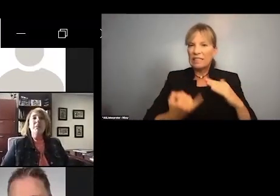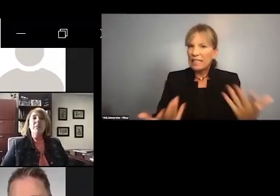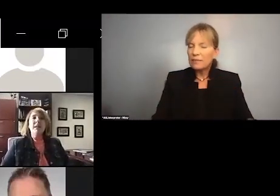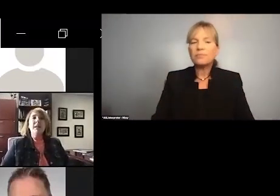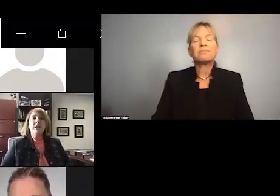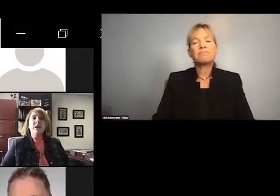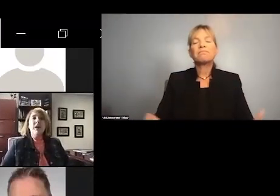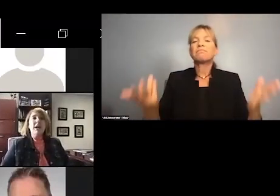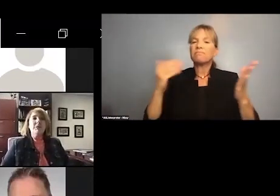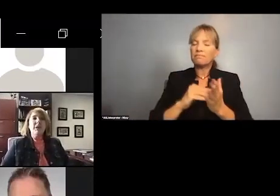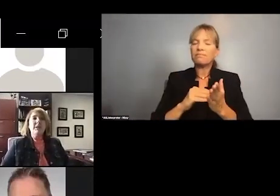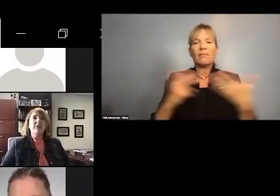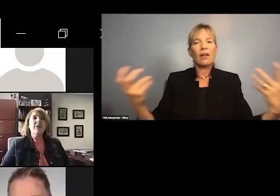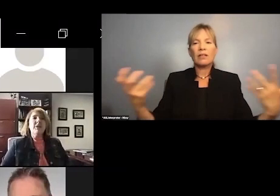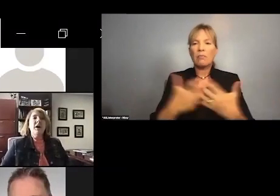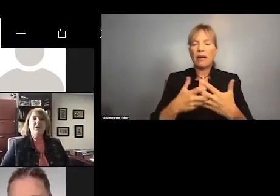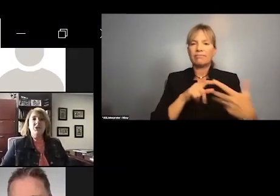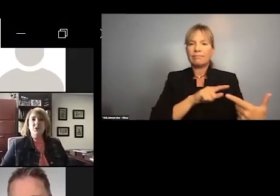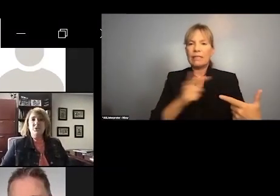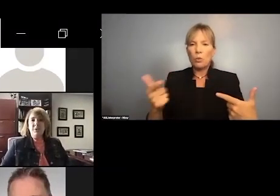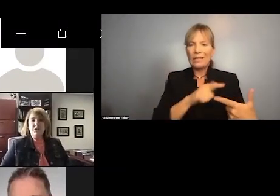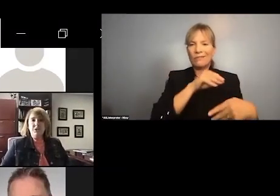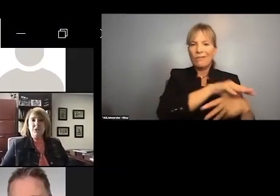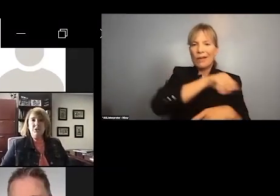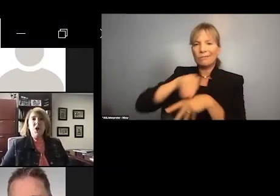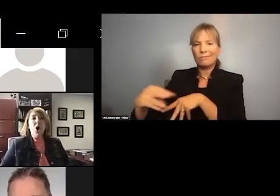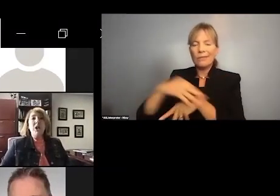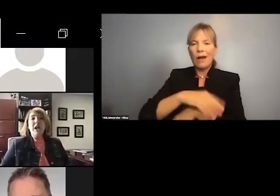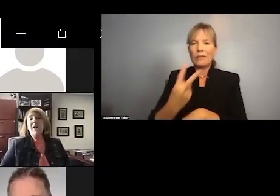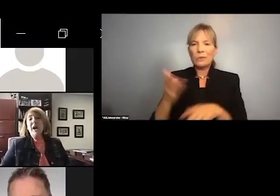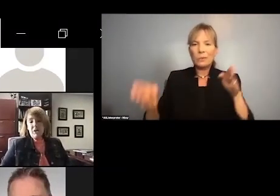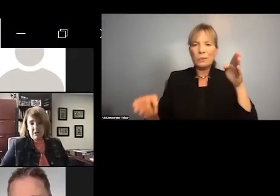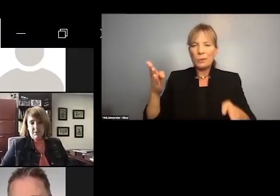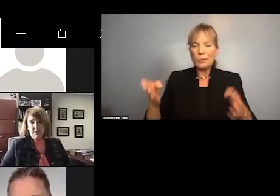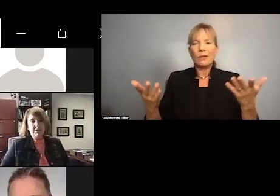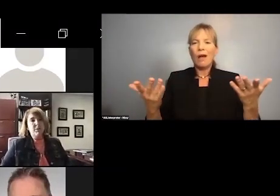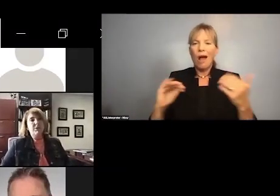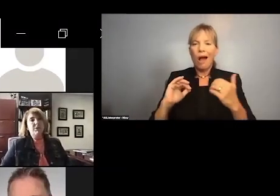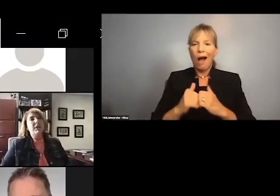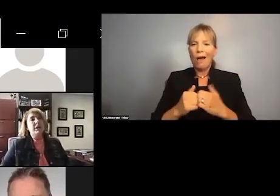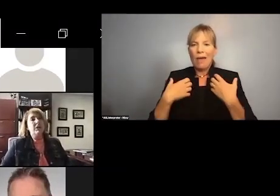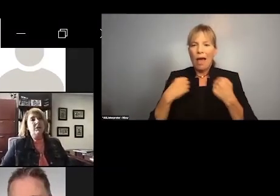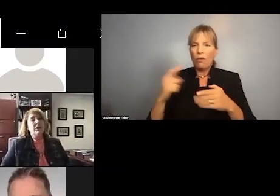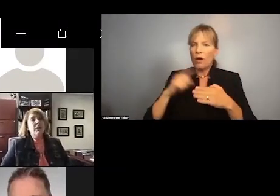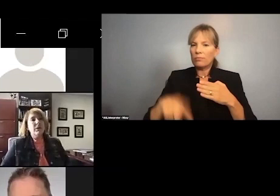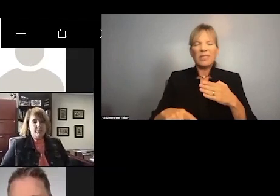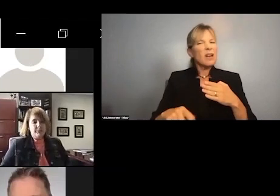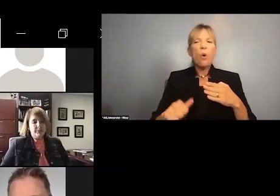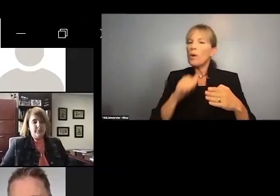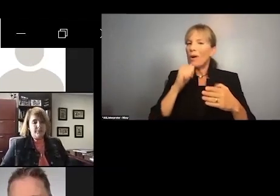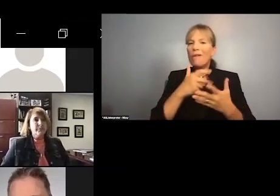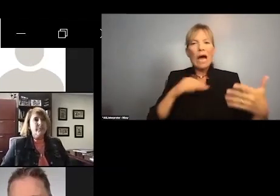And so again, the combined and interactive effects of these two dimensions on health outcomes is not well studied